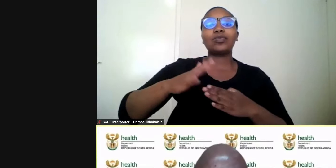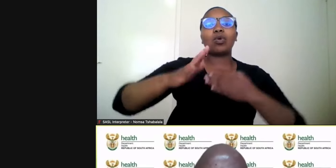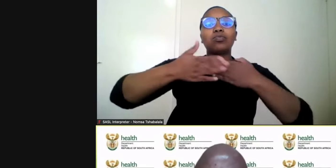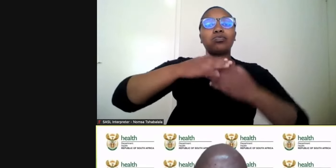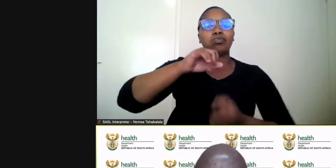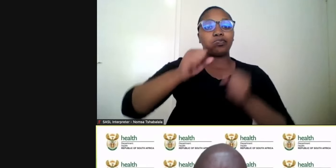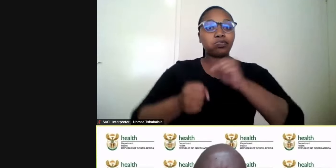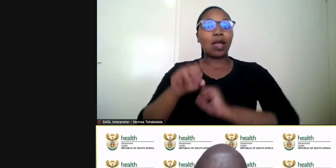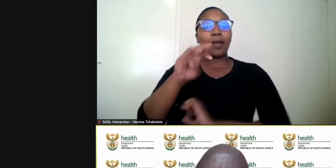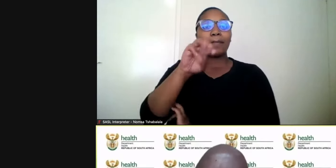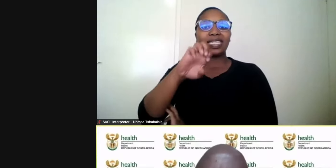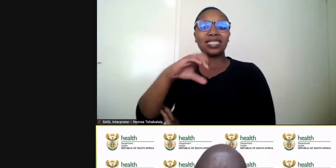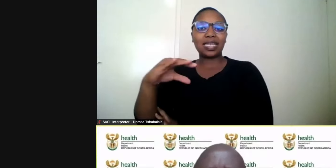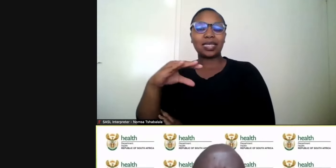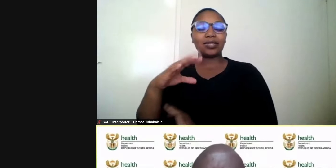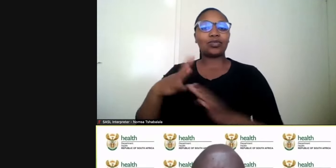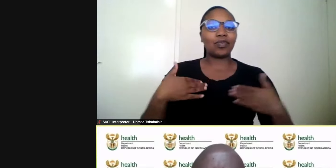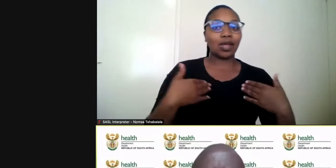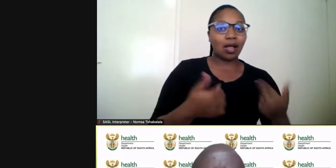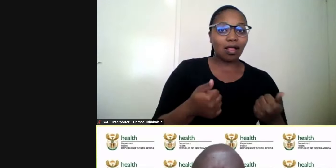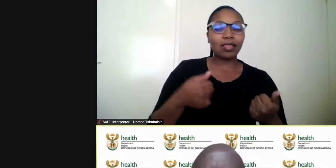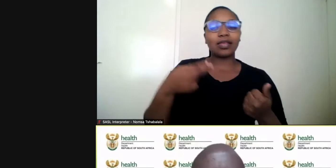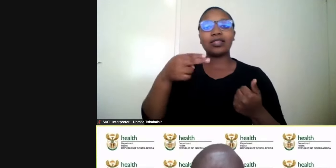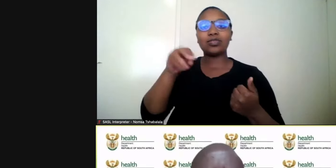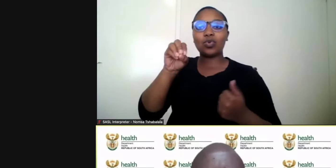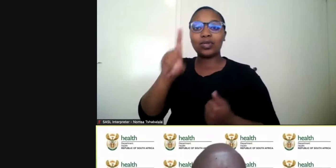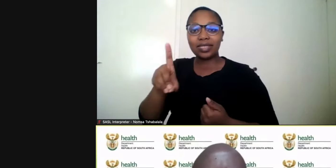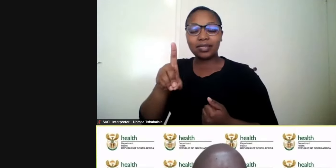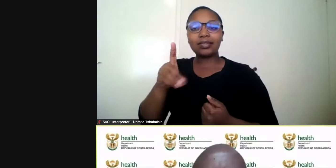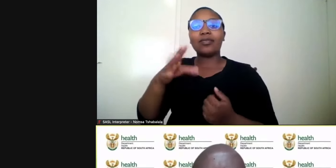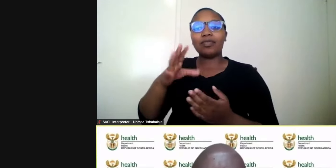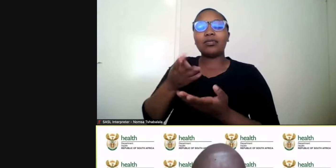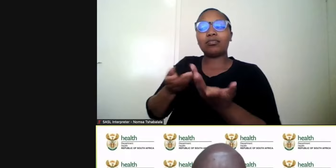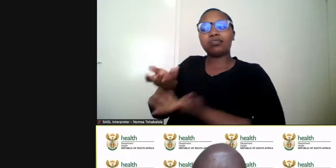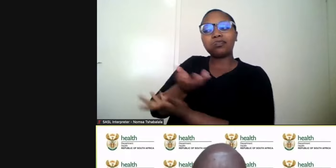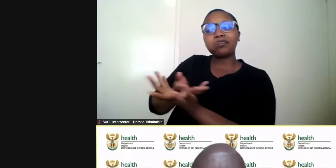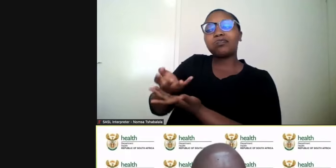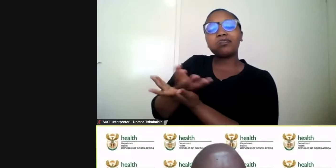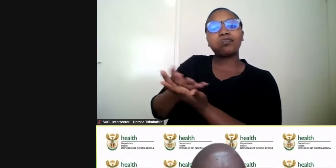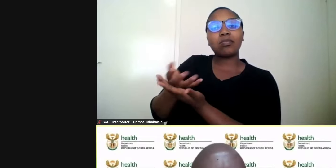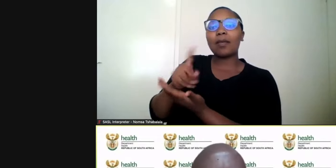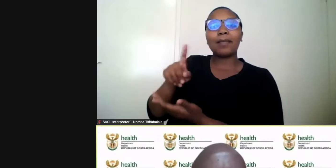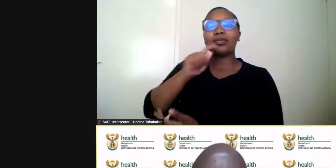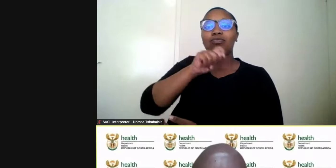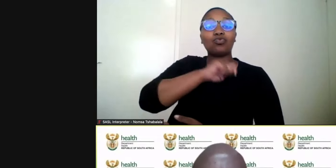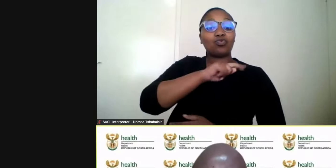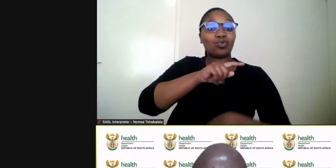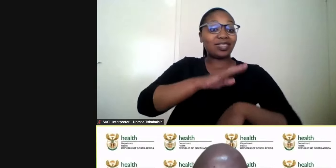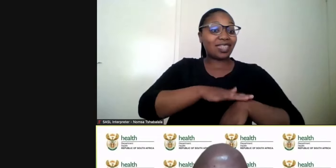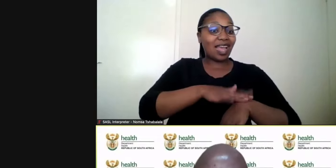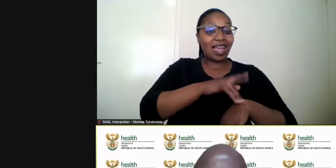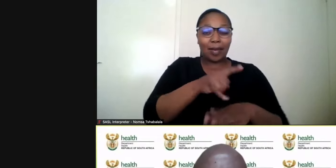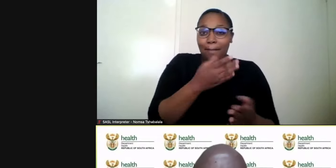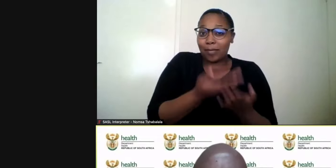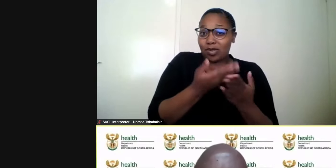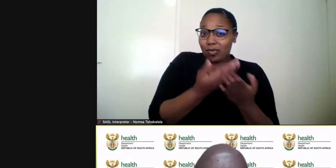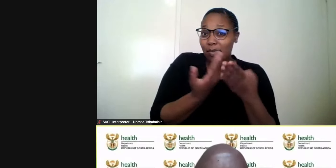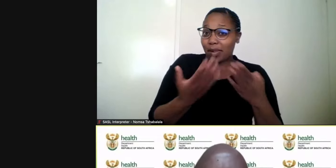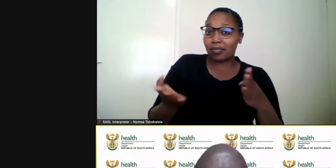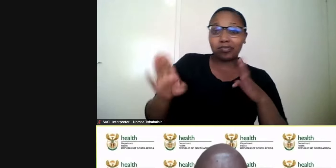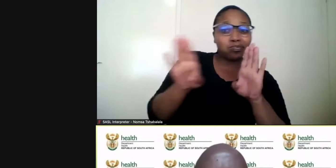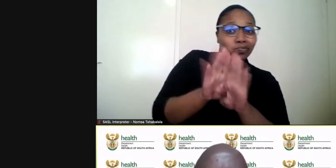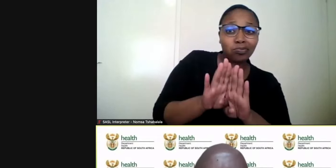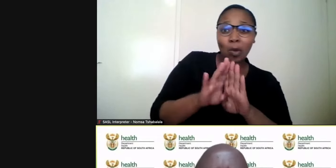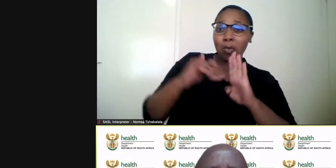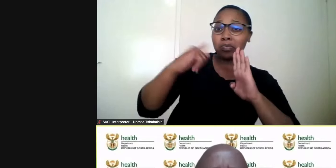HODs. So there's been no time to even really reflect on possible decisions. So,